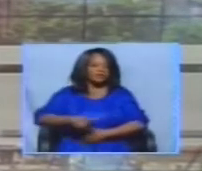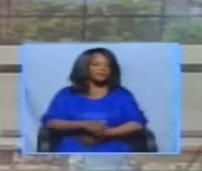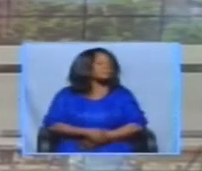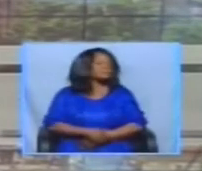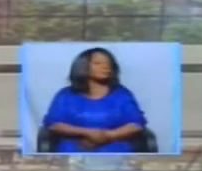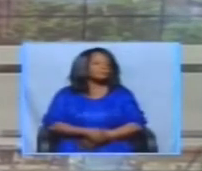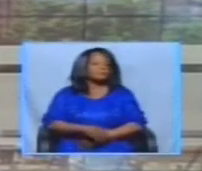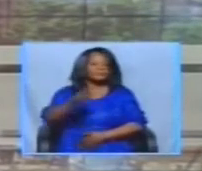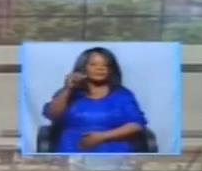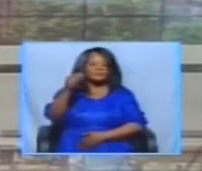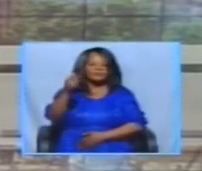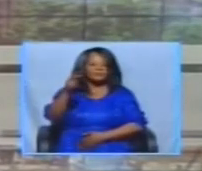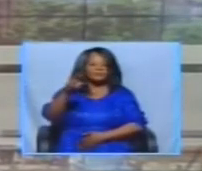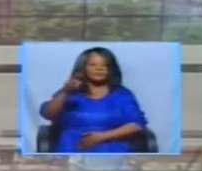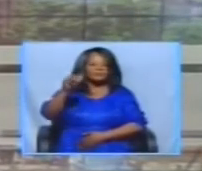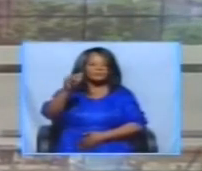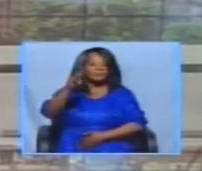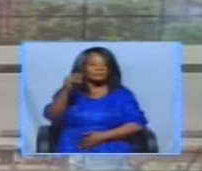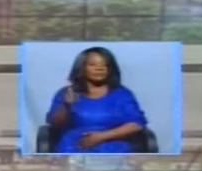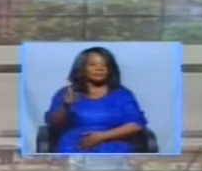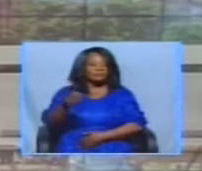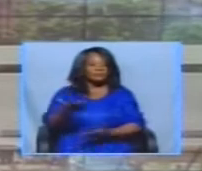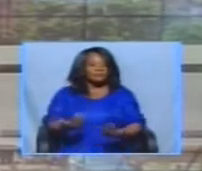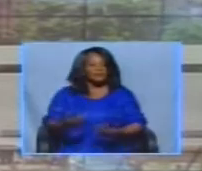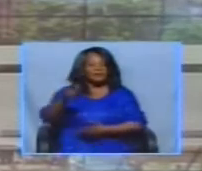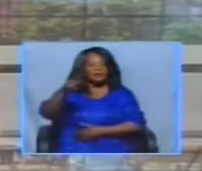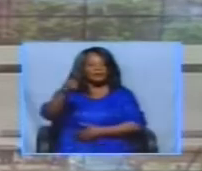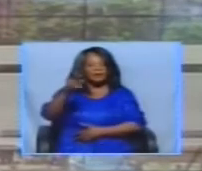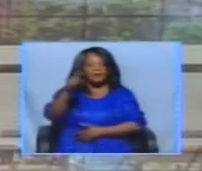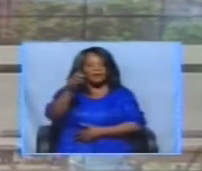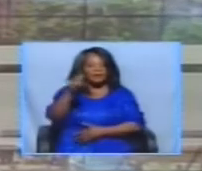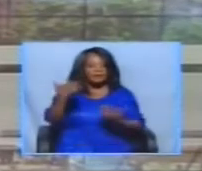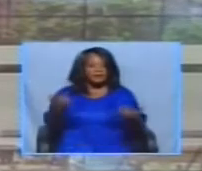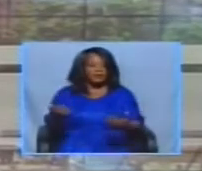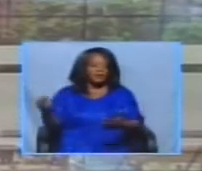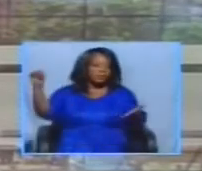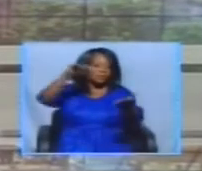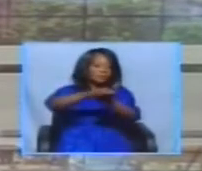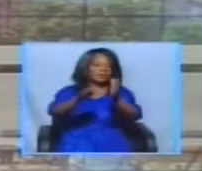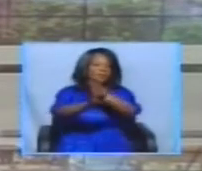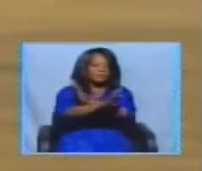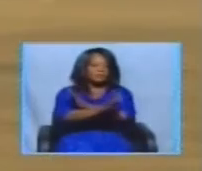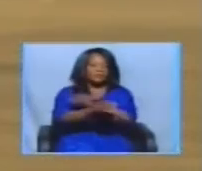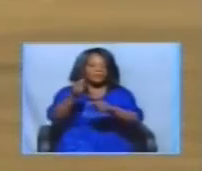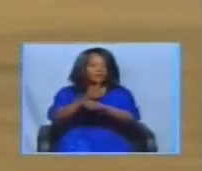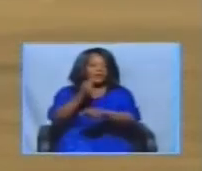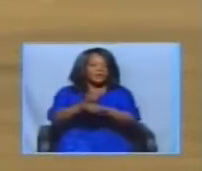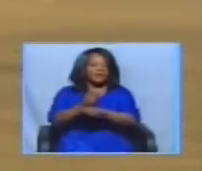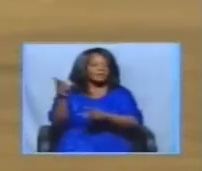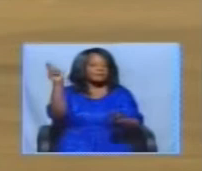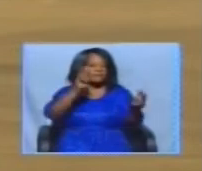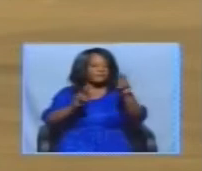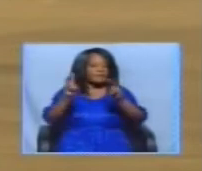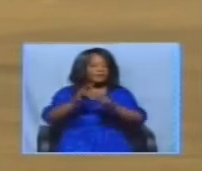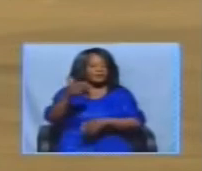Sahrawi Arab Democratic Republic President Brahim Gali has arrived in Zambia for a working visit. President Gali landed